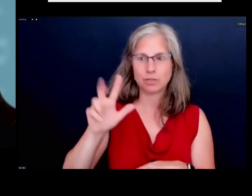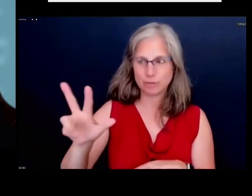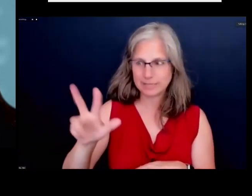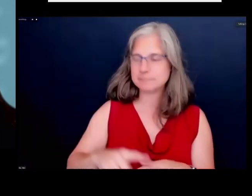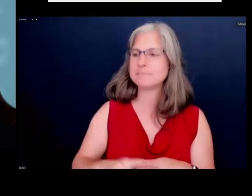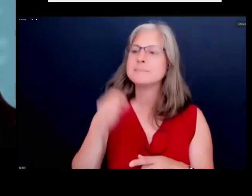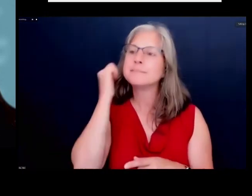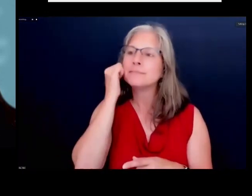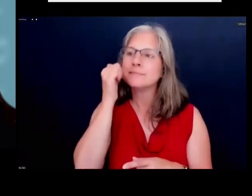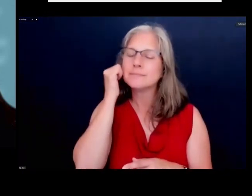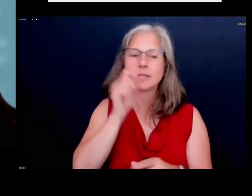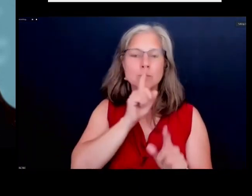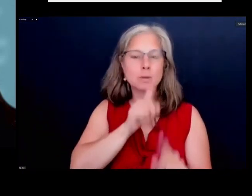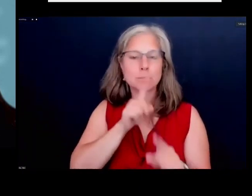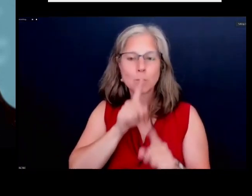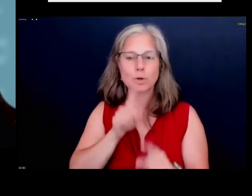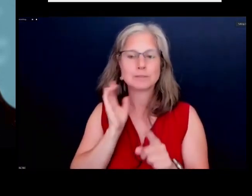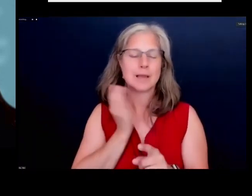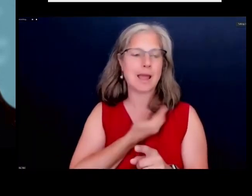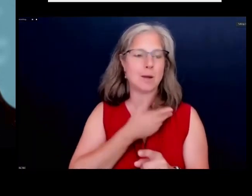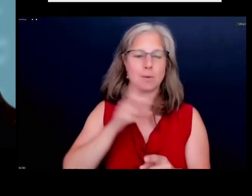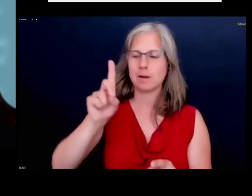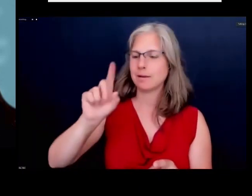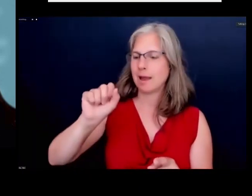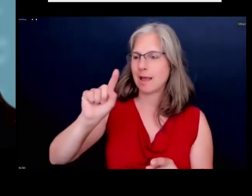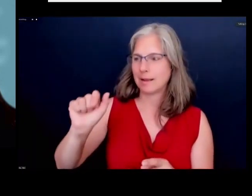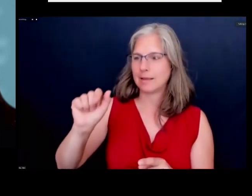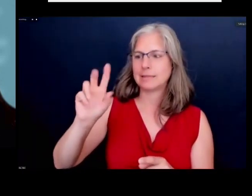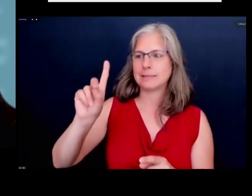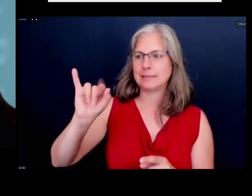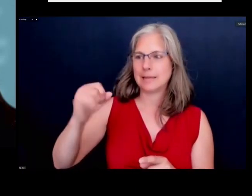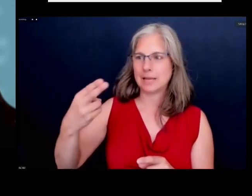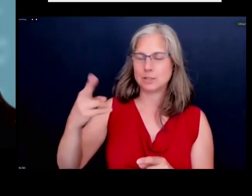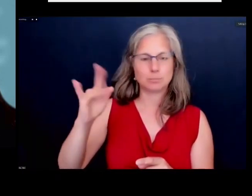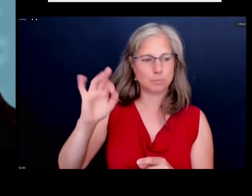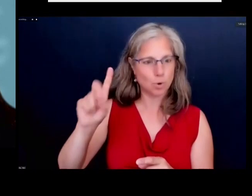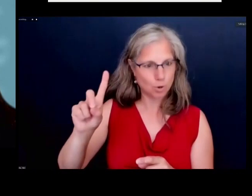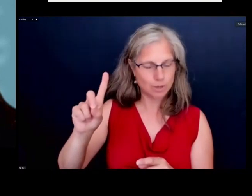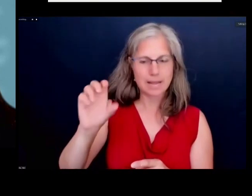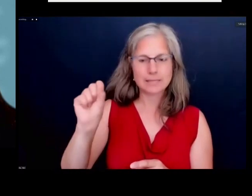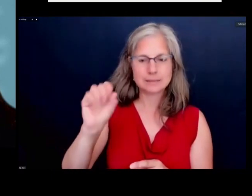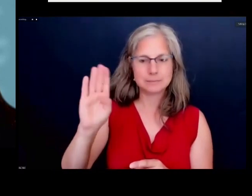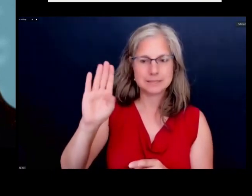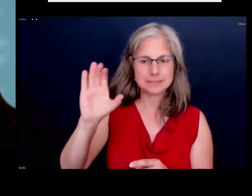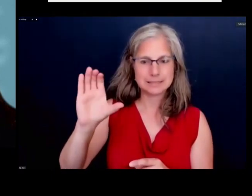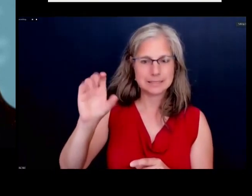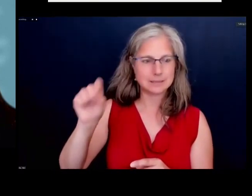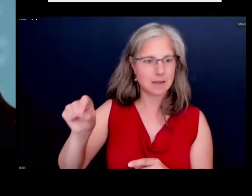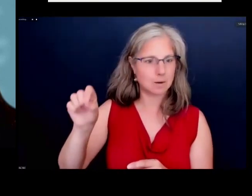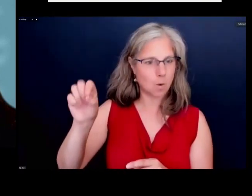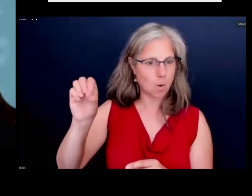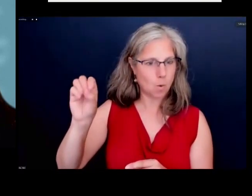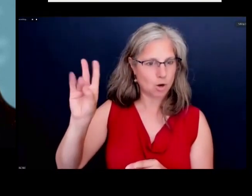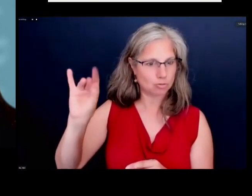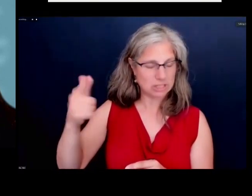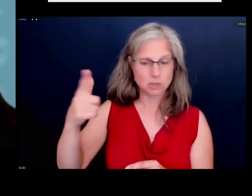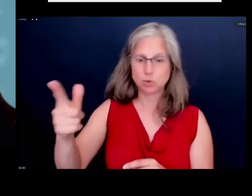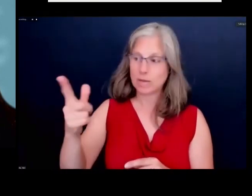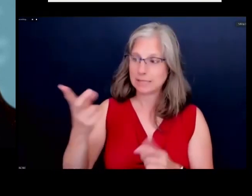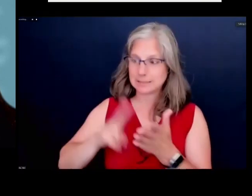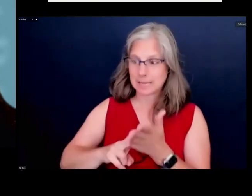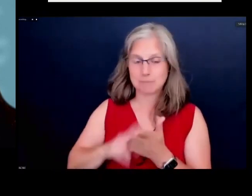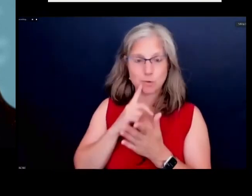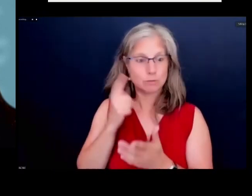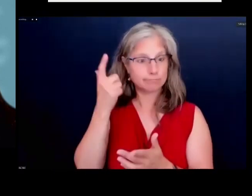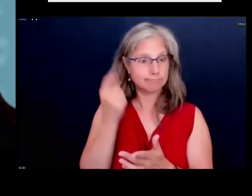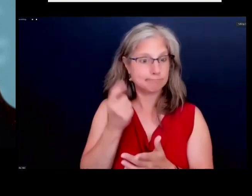Daily reports are posted on the county's public health data dashboard at publichealthsbc.org. And you can sign up